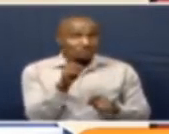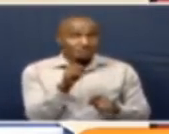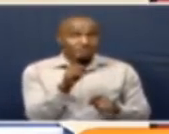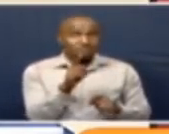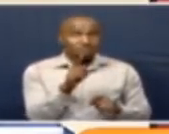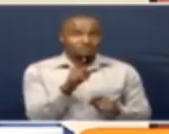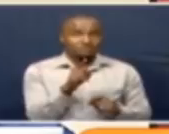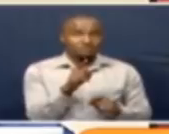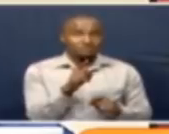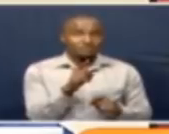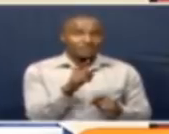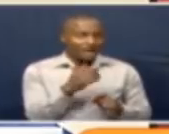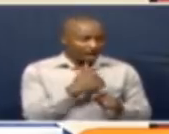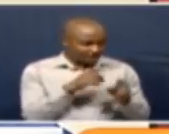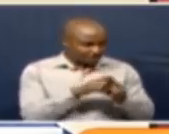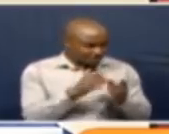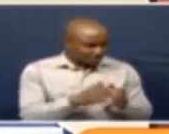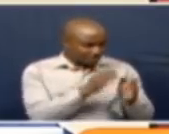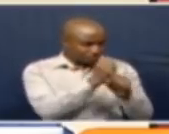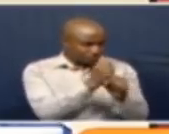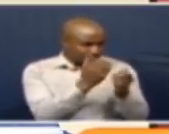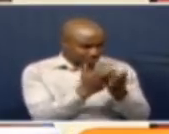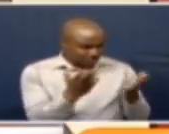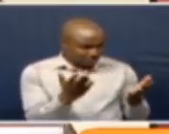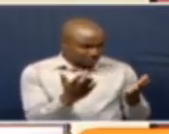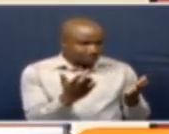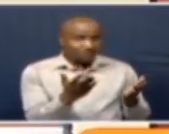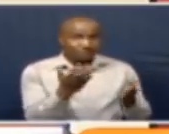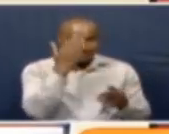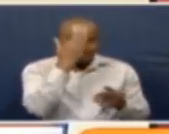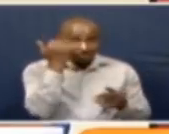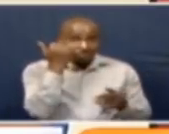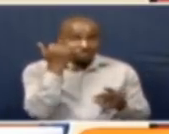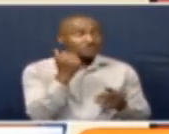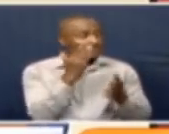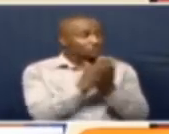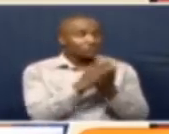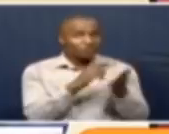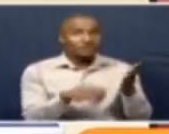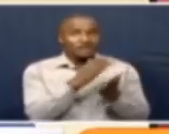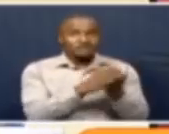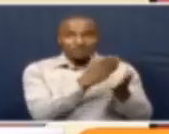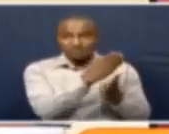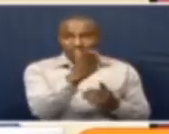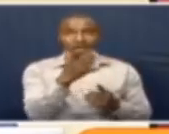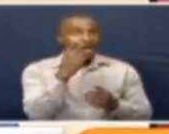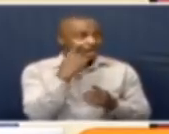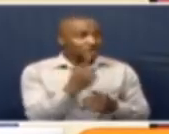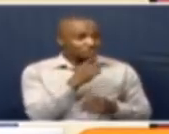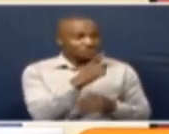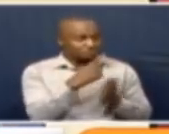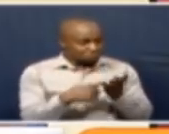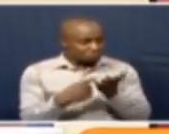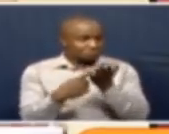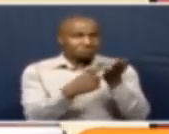know, way of doing things? Are you actually, because the truth is that there are models who are, and I saw this in the conversation